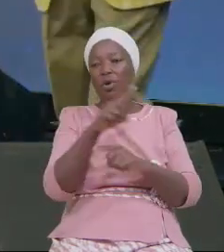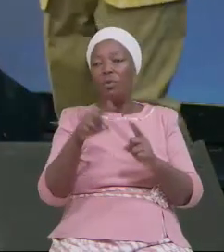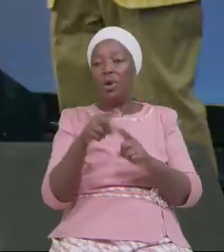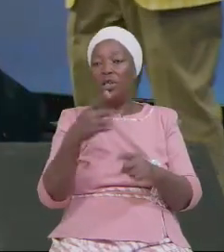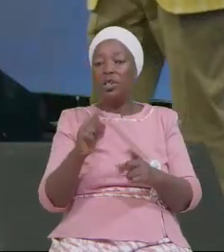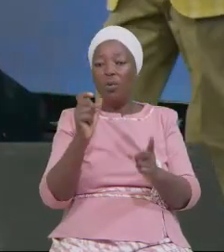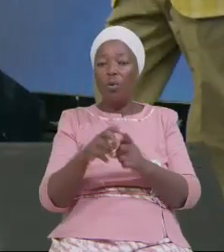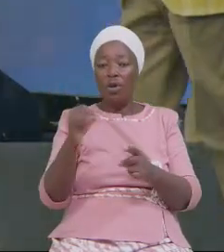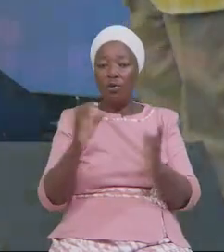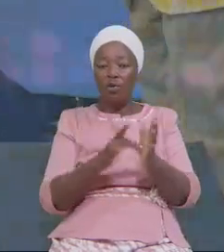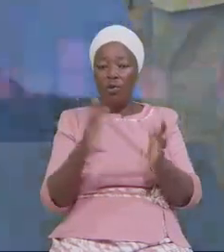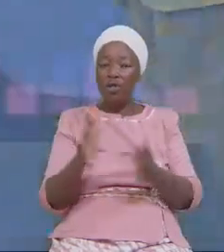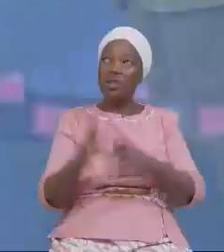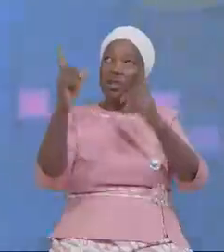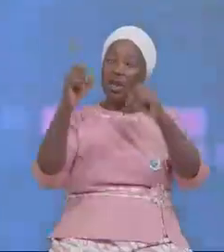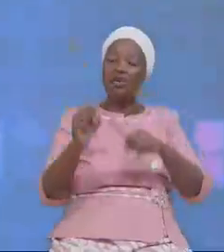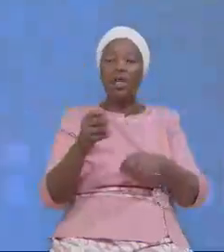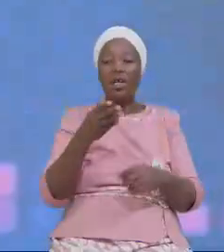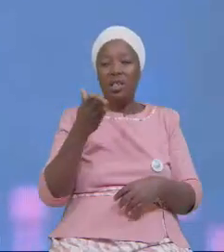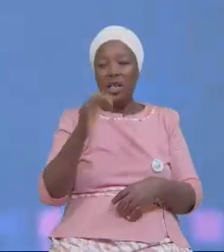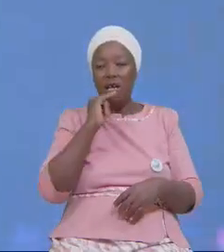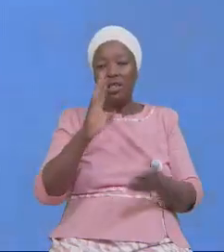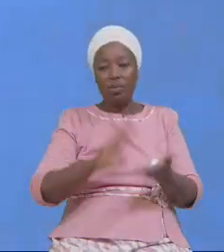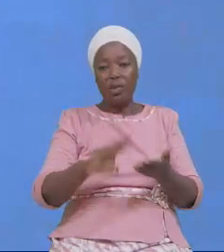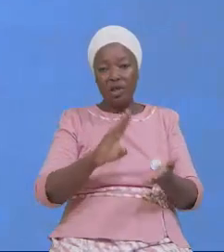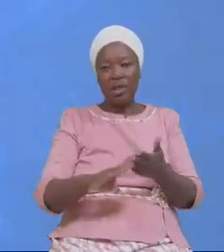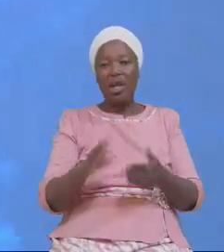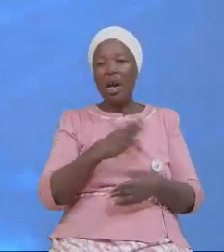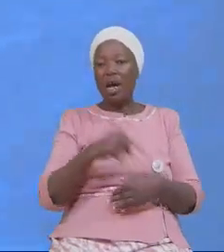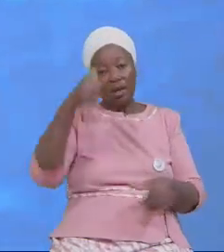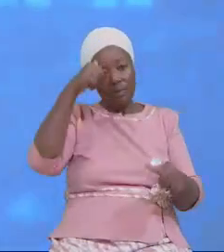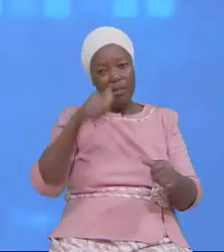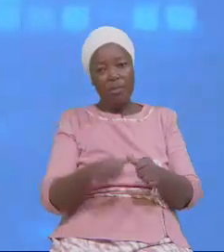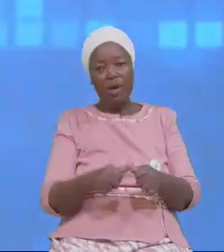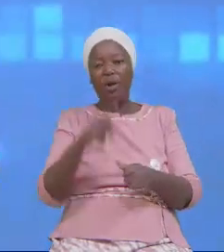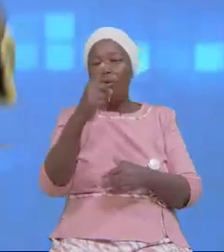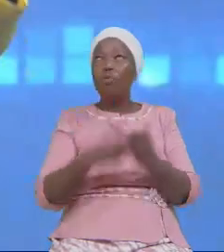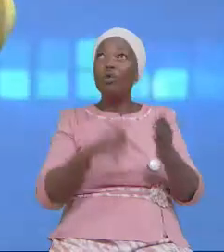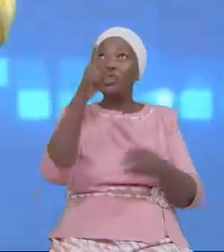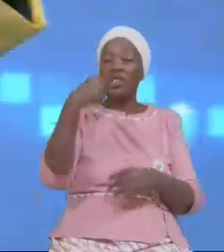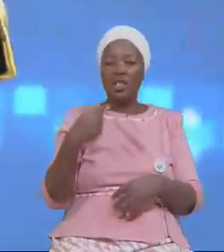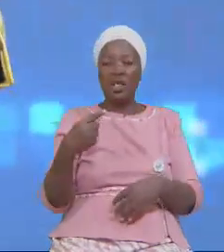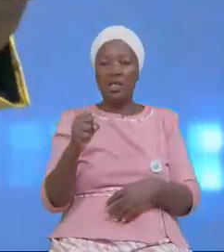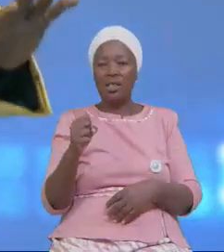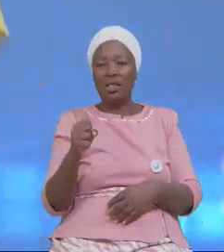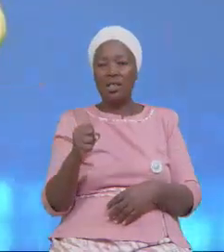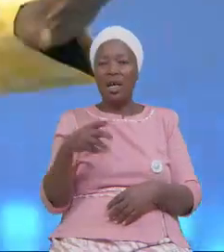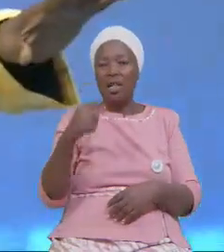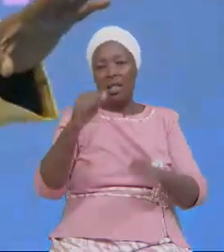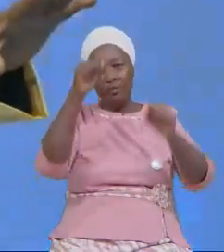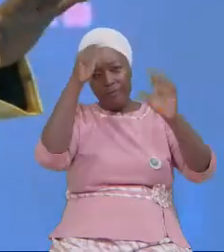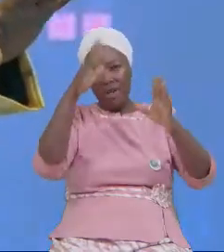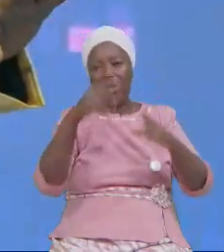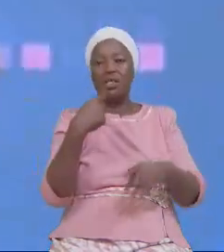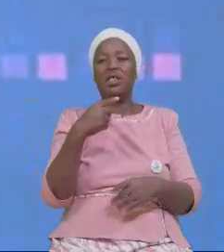Jesus comes, there is pardon. And remember, what he says, the Father